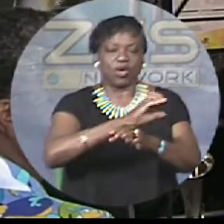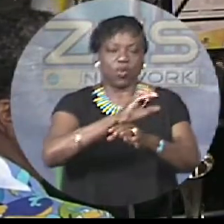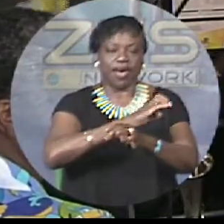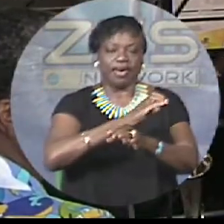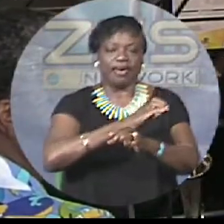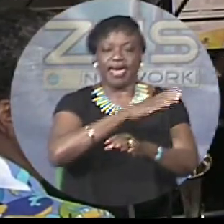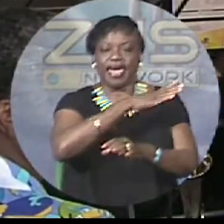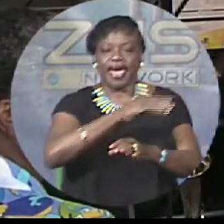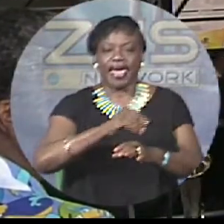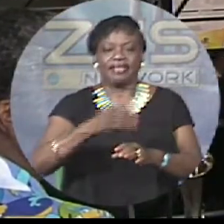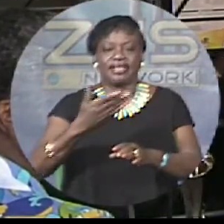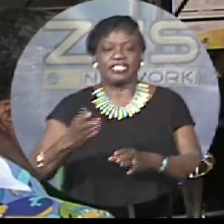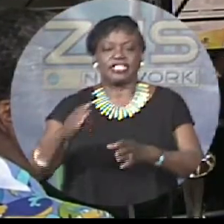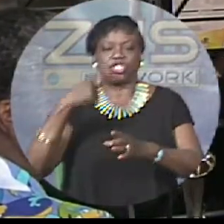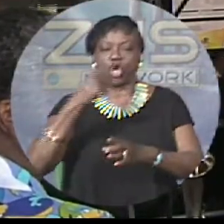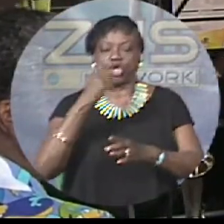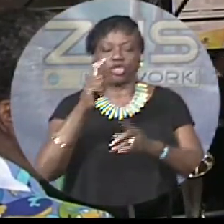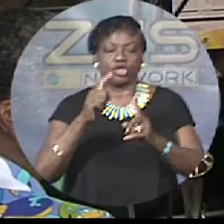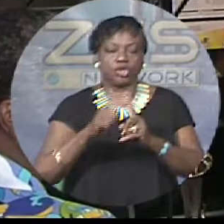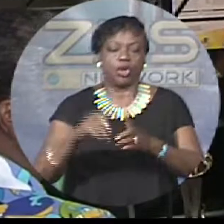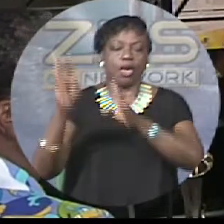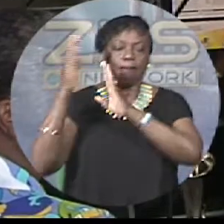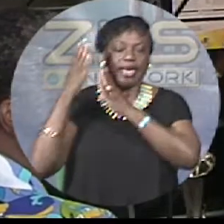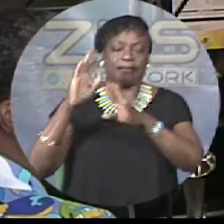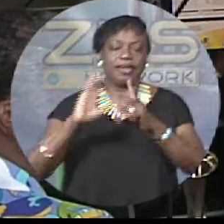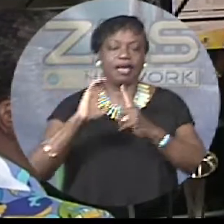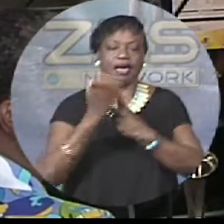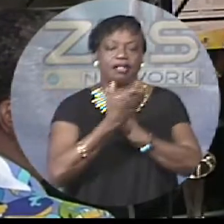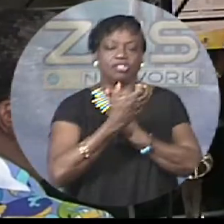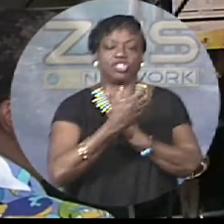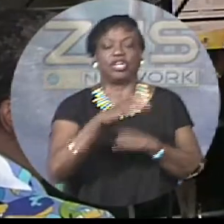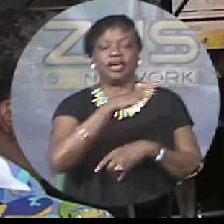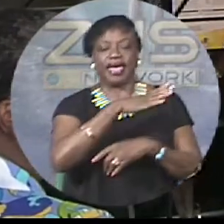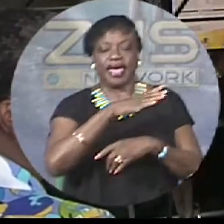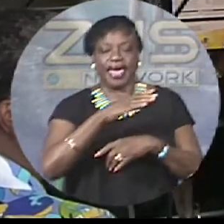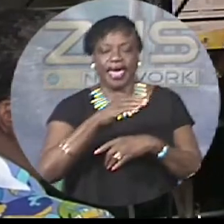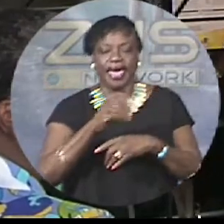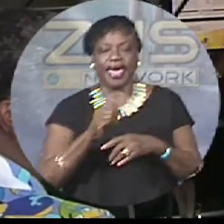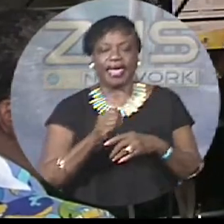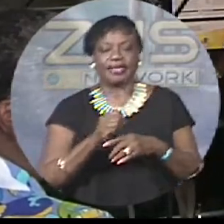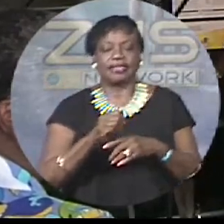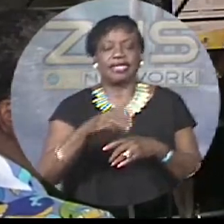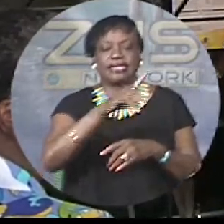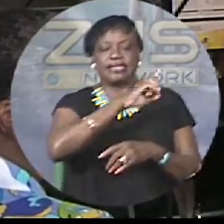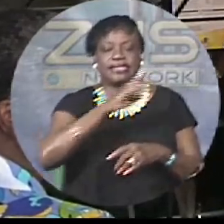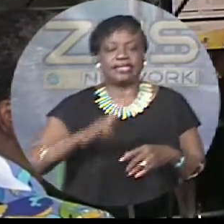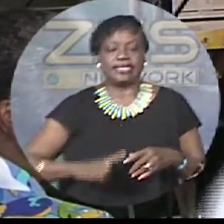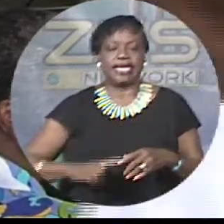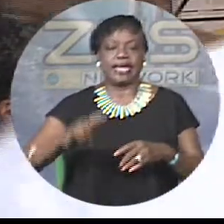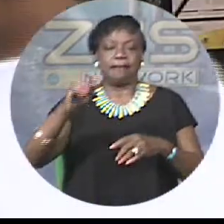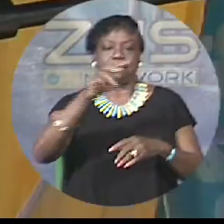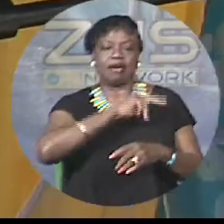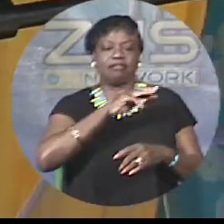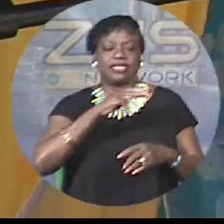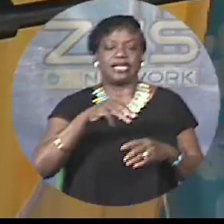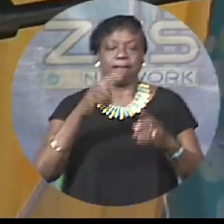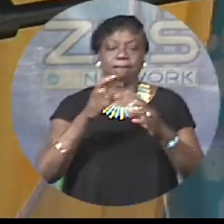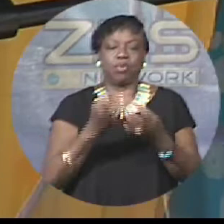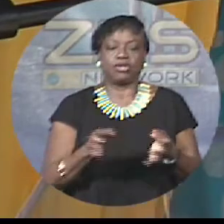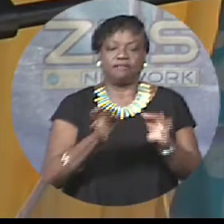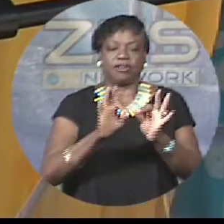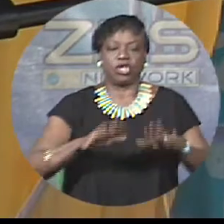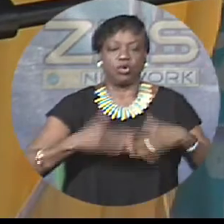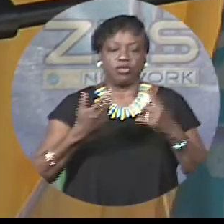culture and Bahamian tradition. It was a medley that Dame Marguerite agrees is an important sight for the youth of the Bahamas. As